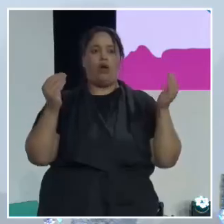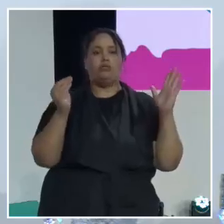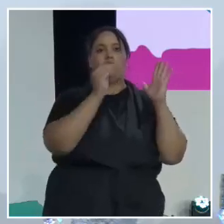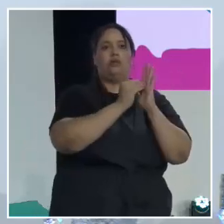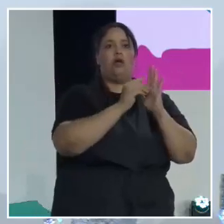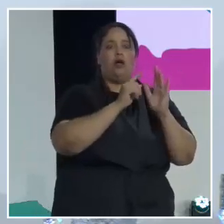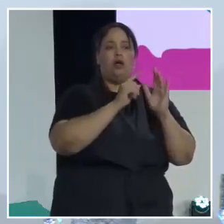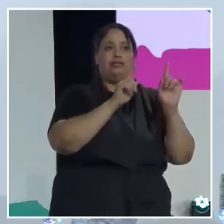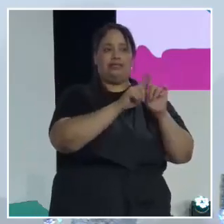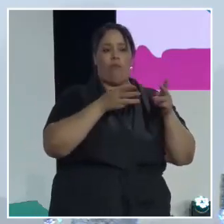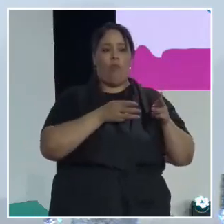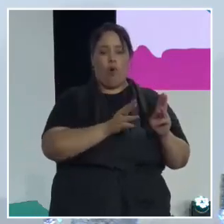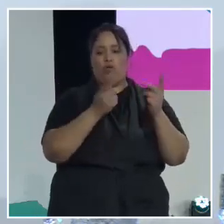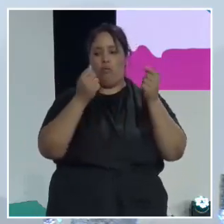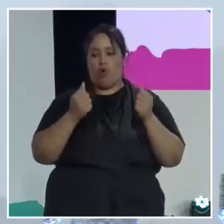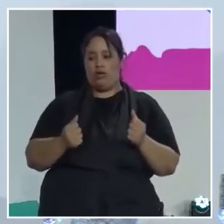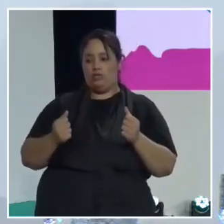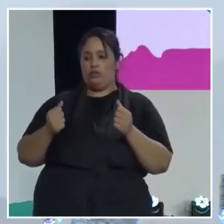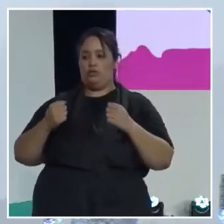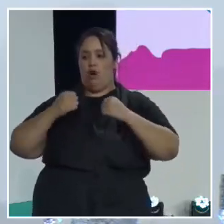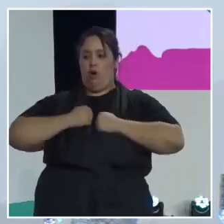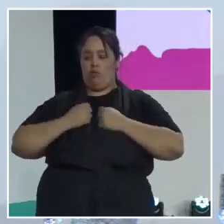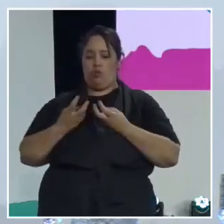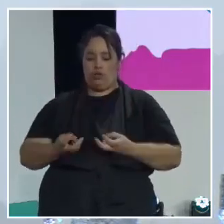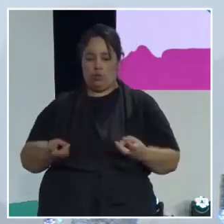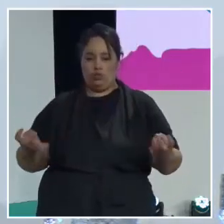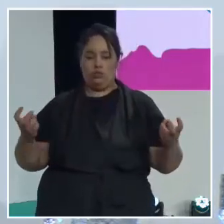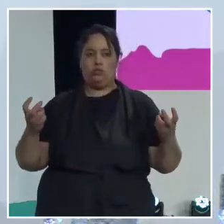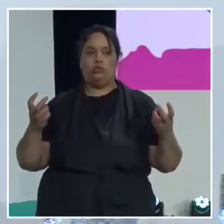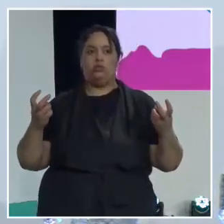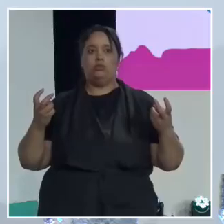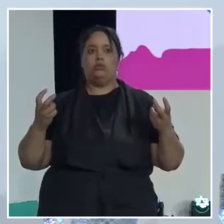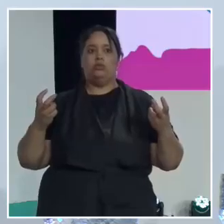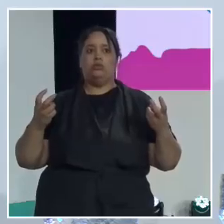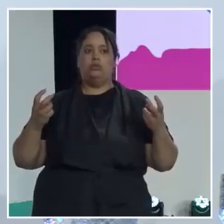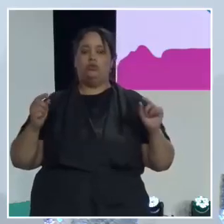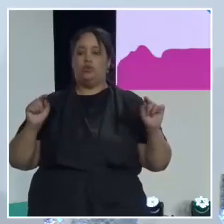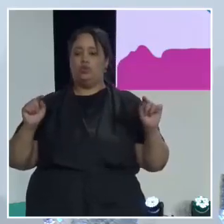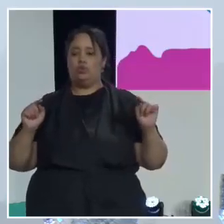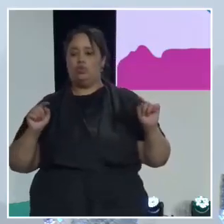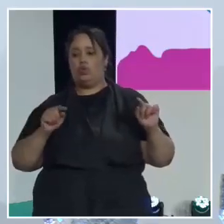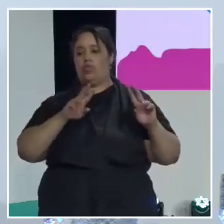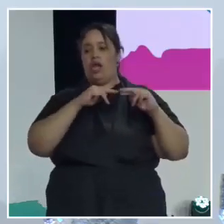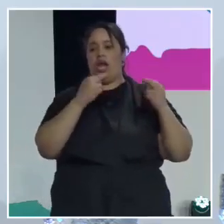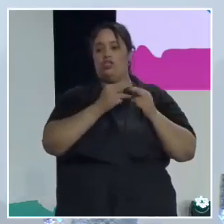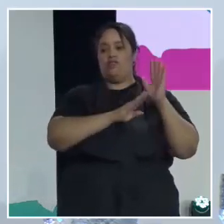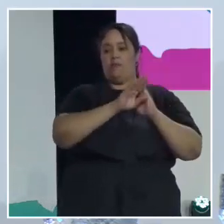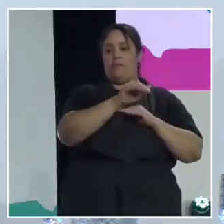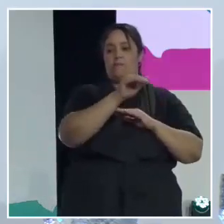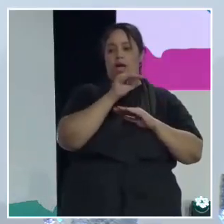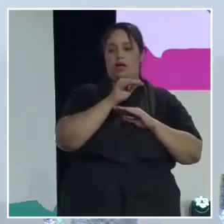resources. So that's an issue, which is not the case for National Development Bank because they are under the